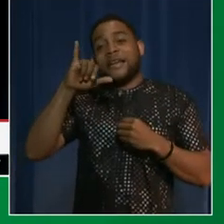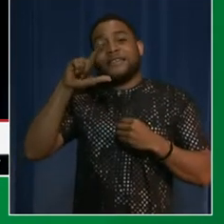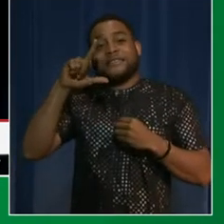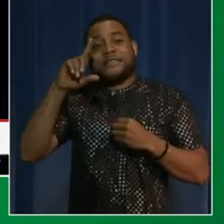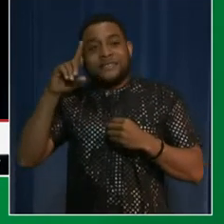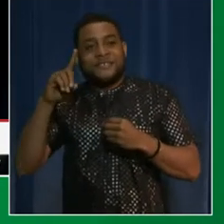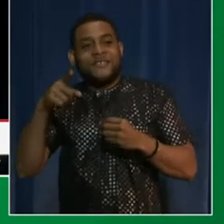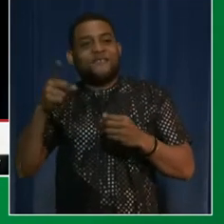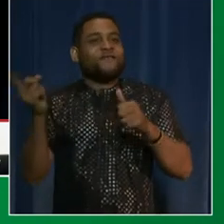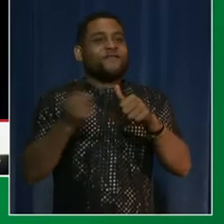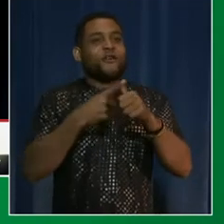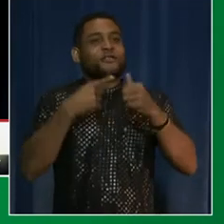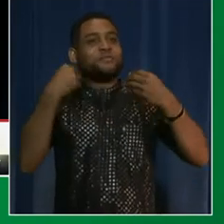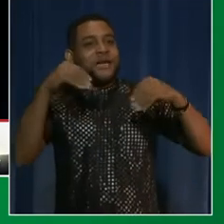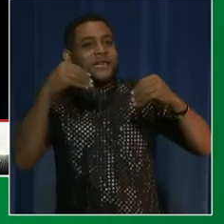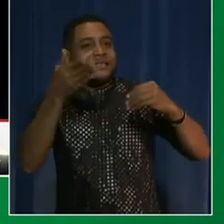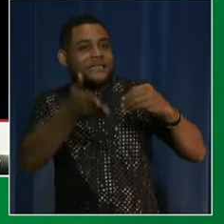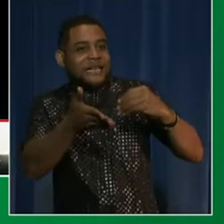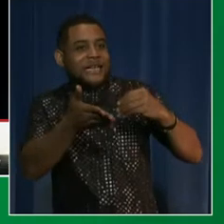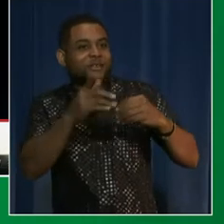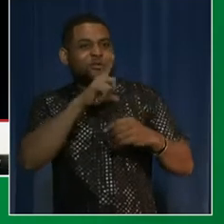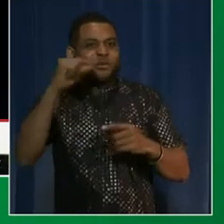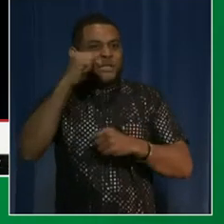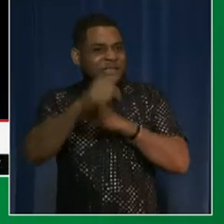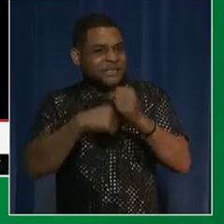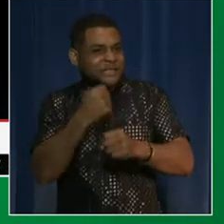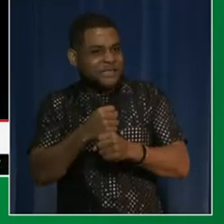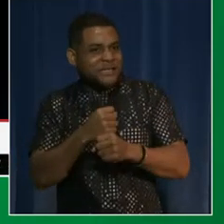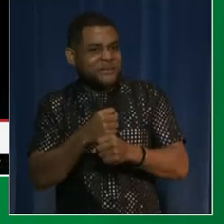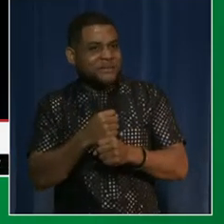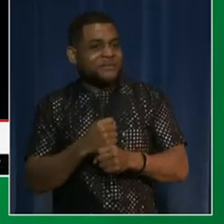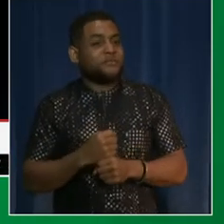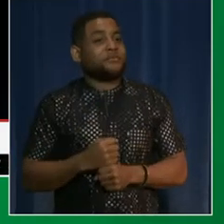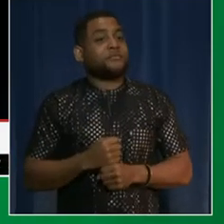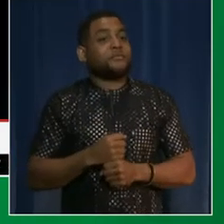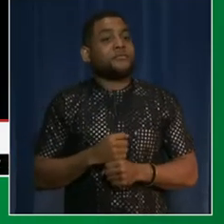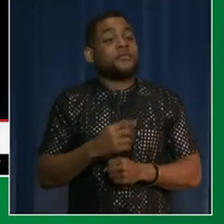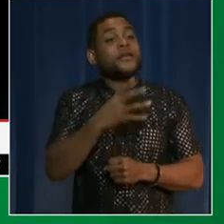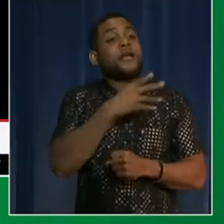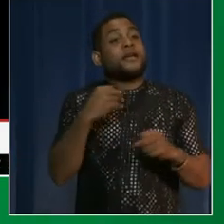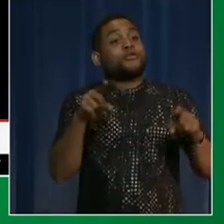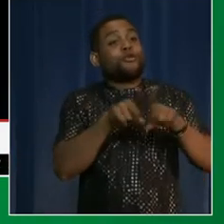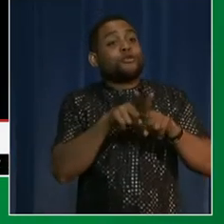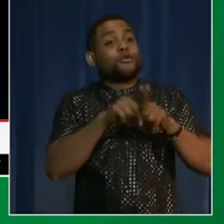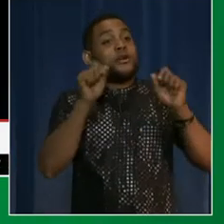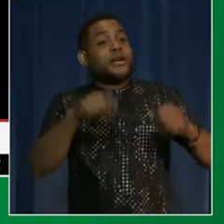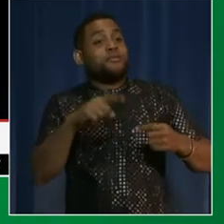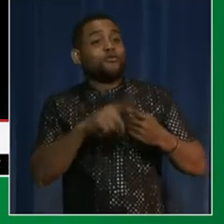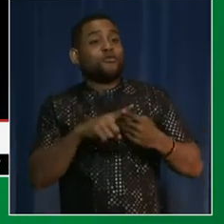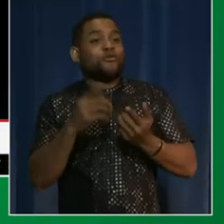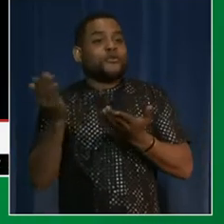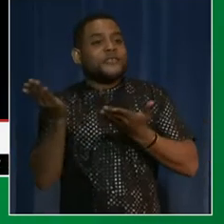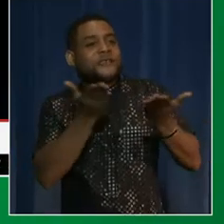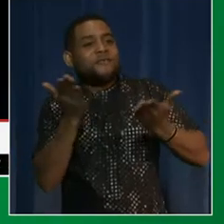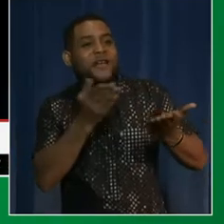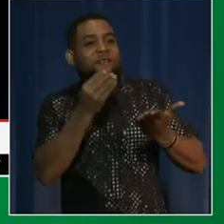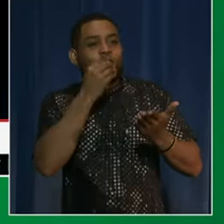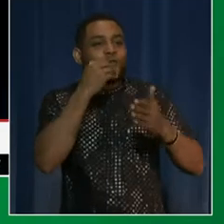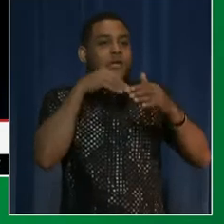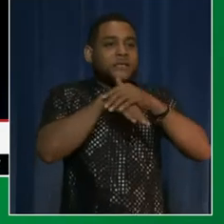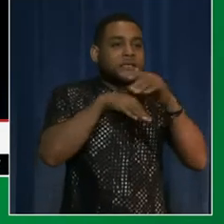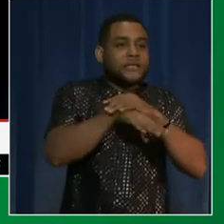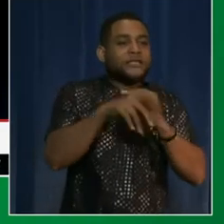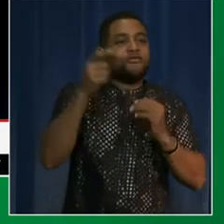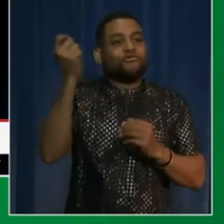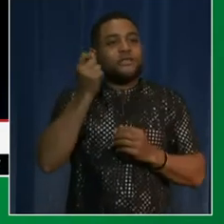years, and how we've been able to deliver food access grants that are taking successful